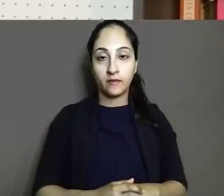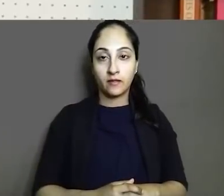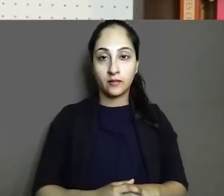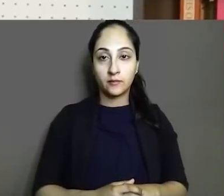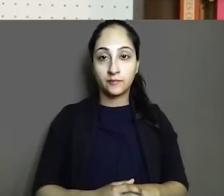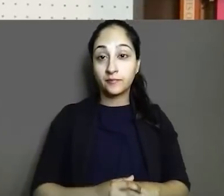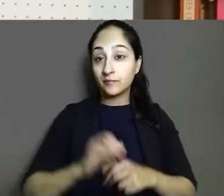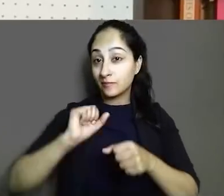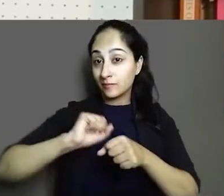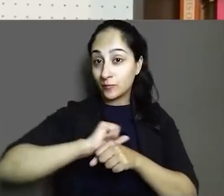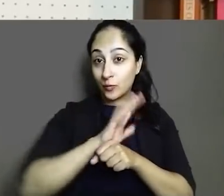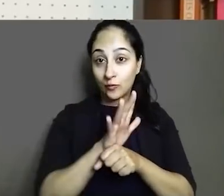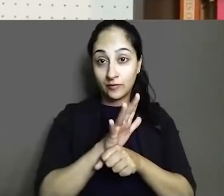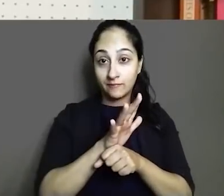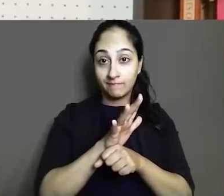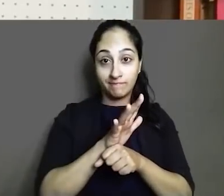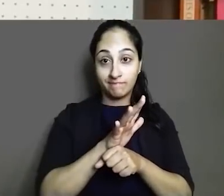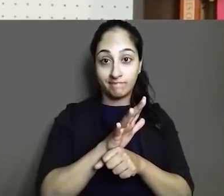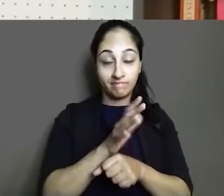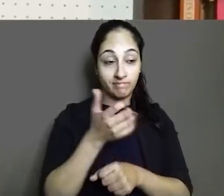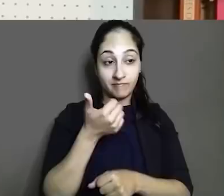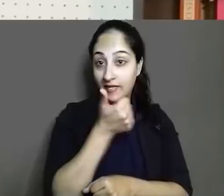where you cannot avoid,